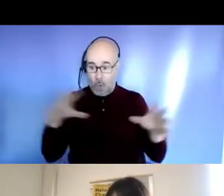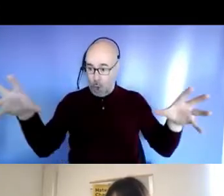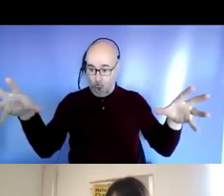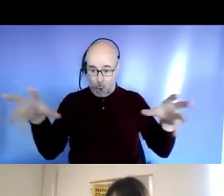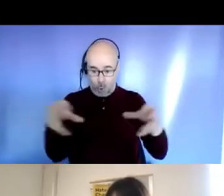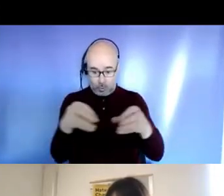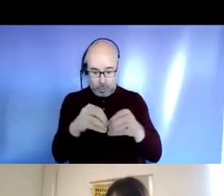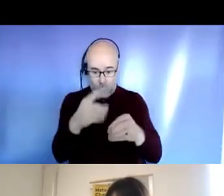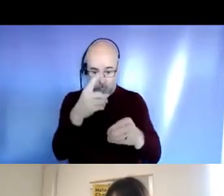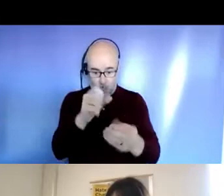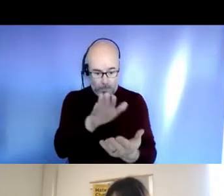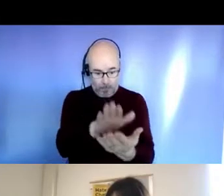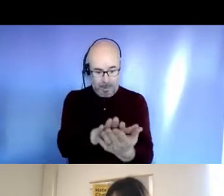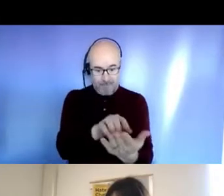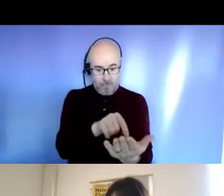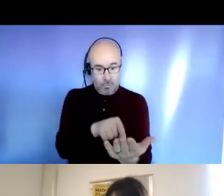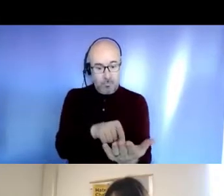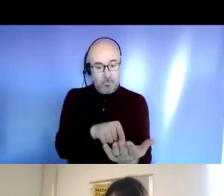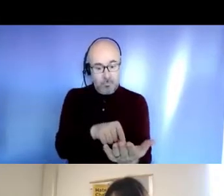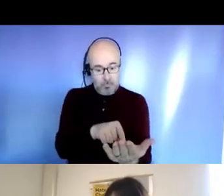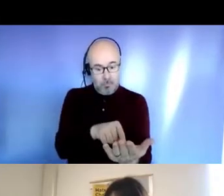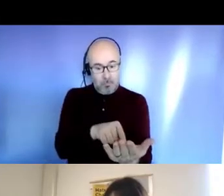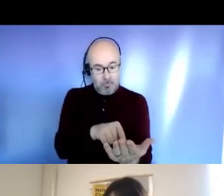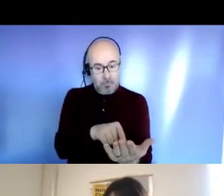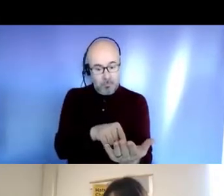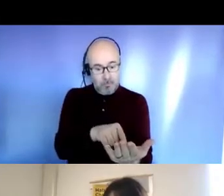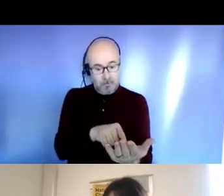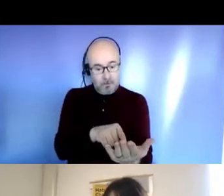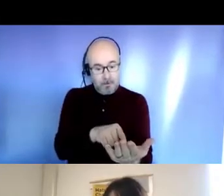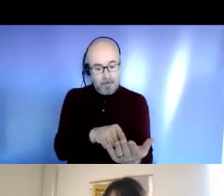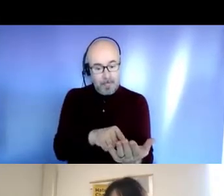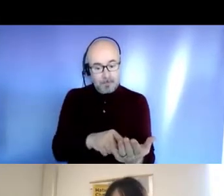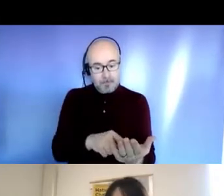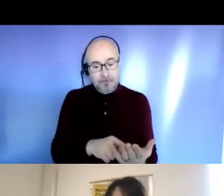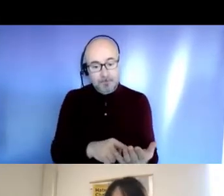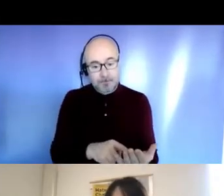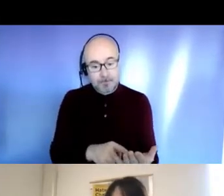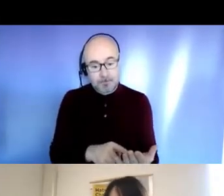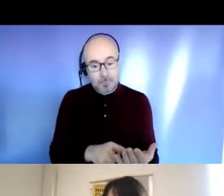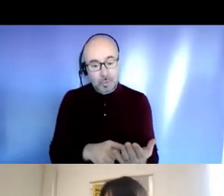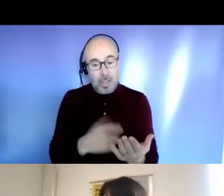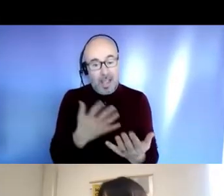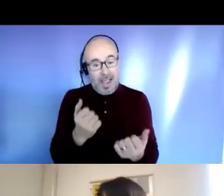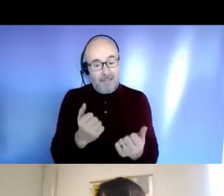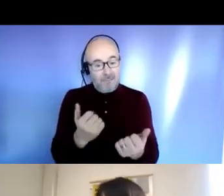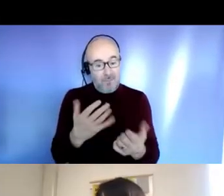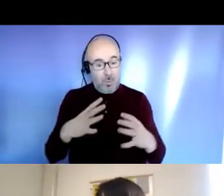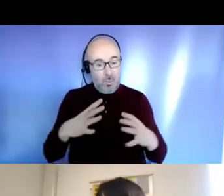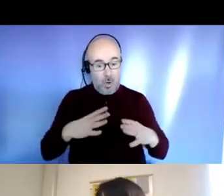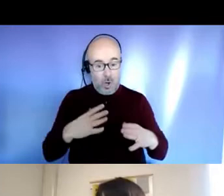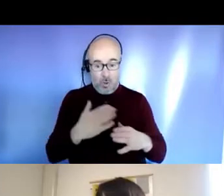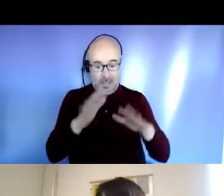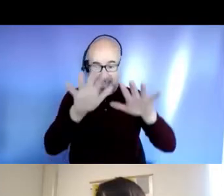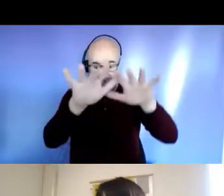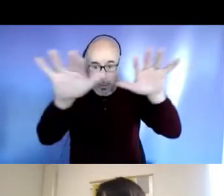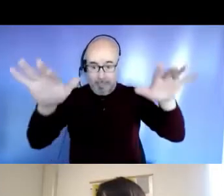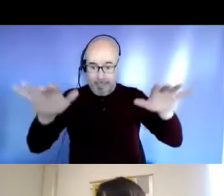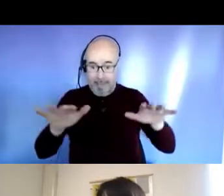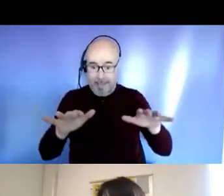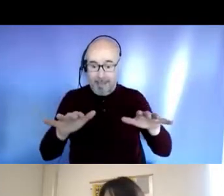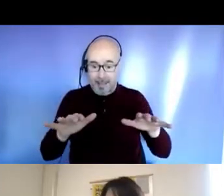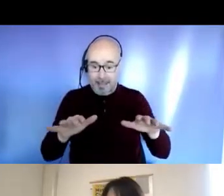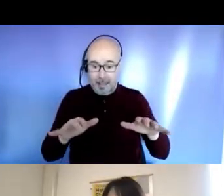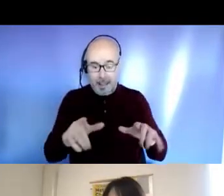the areas of work that transport providers themselves are doing into journey planning, live